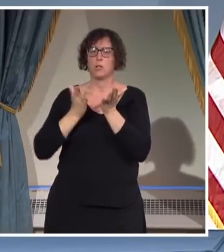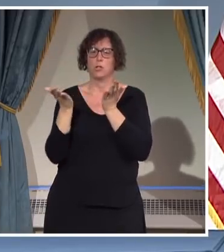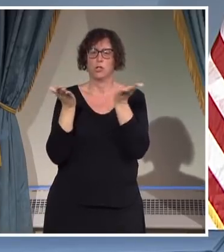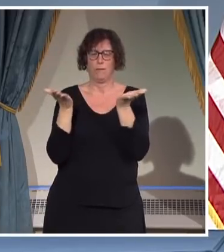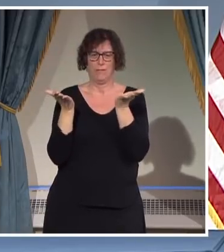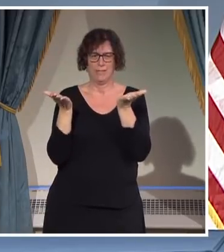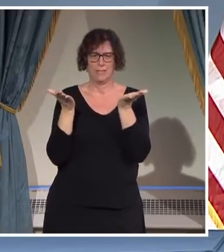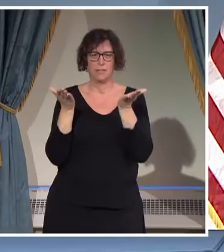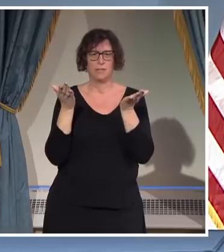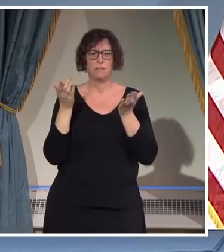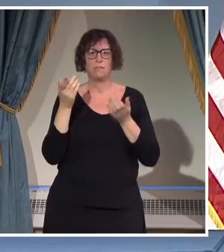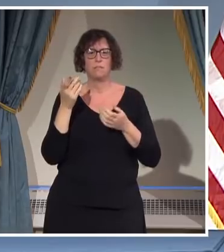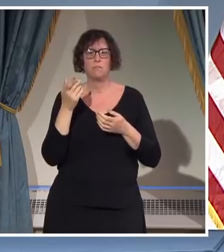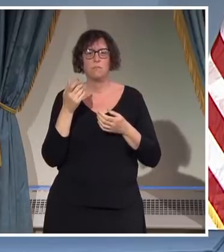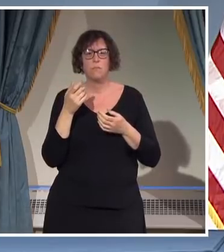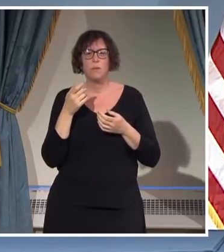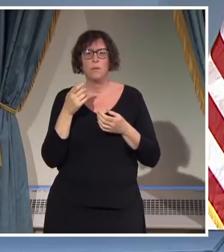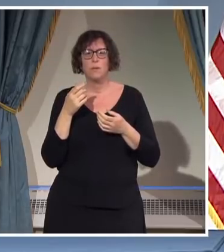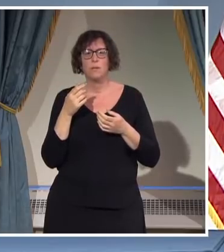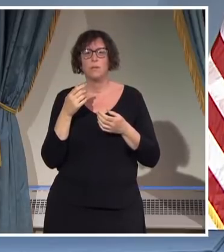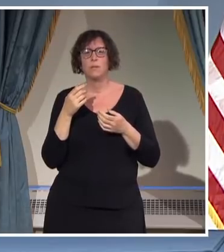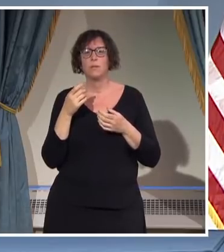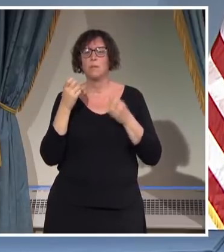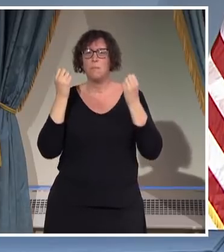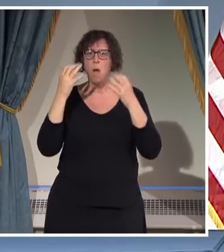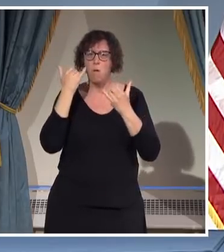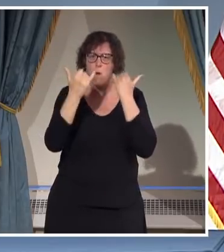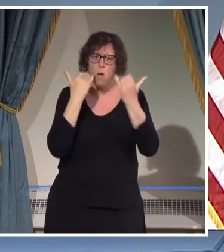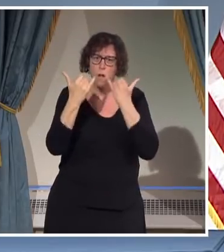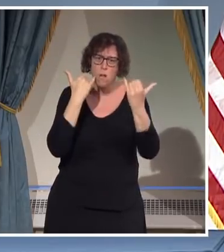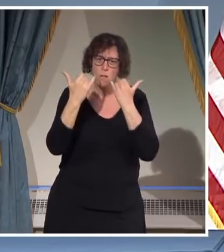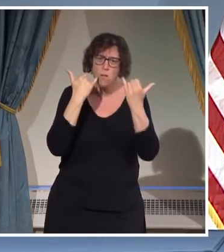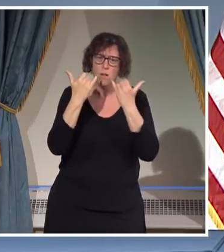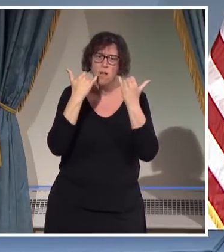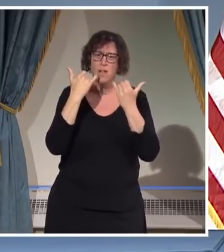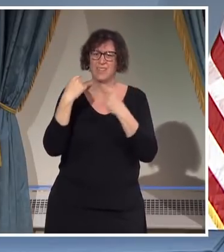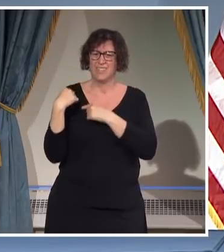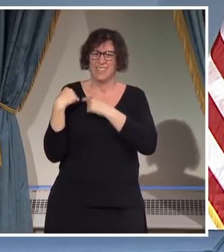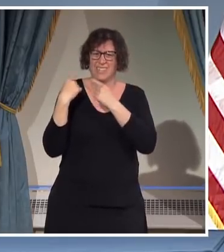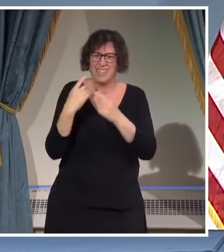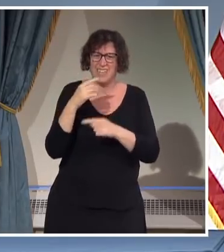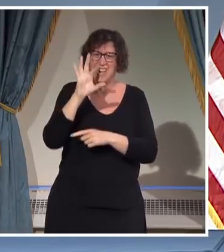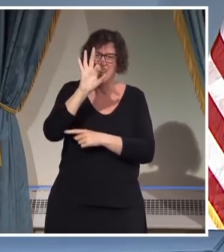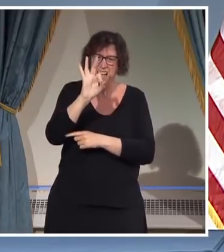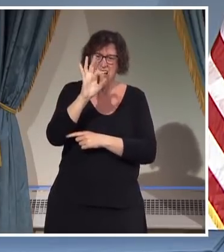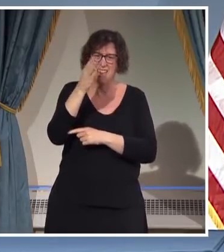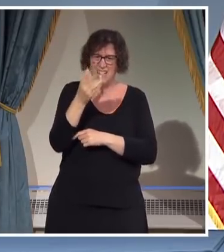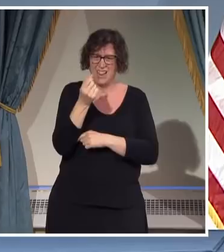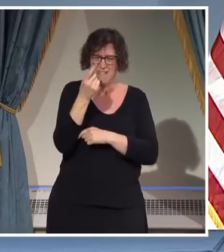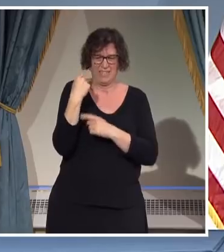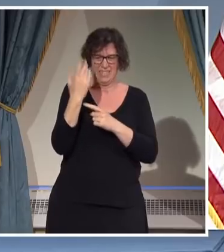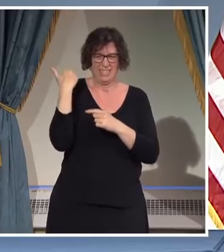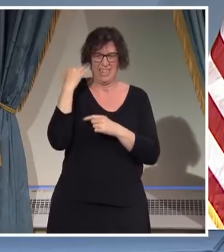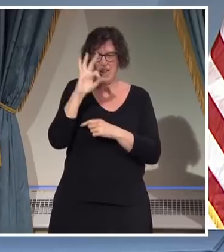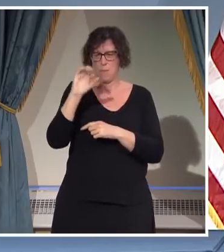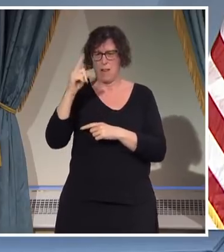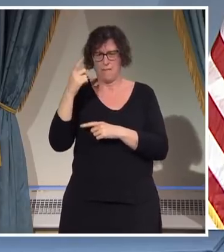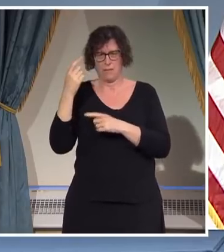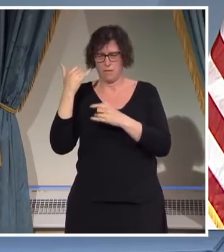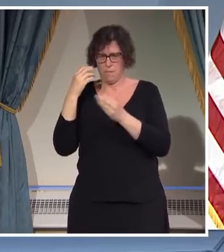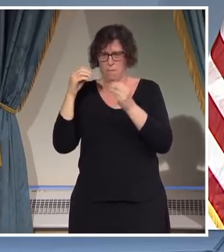about, whether the services are staffed enough, or is there any kind of change to the resources